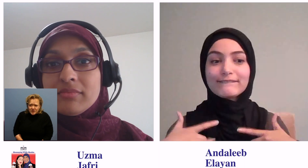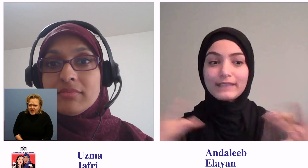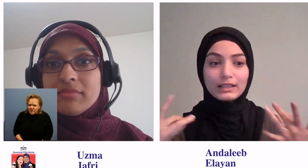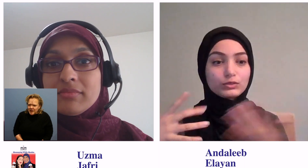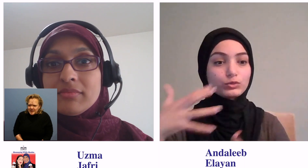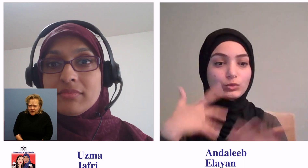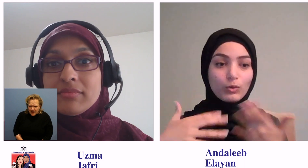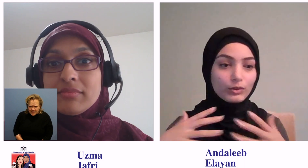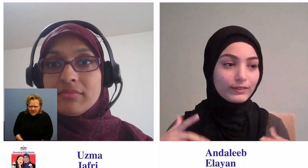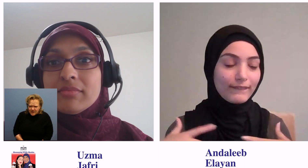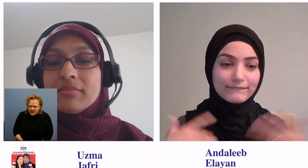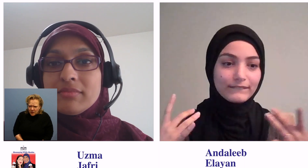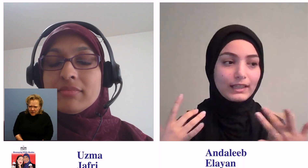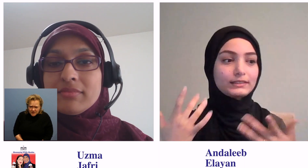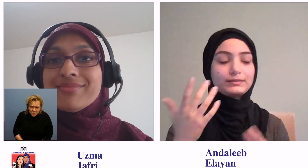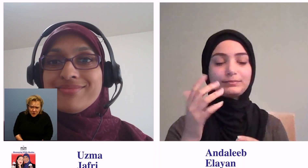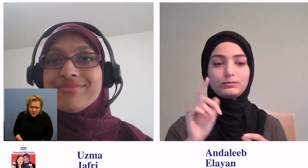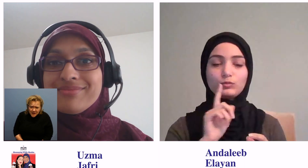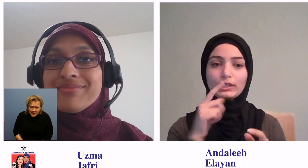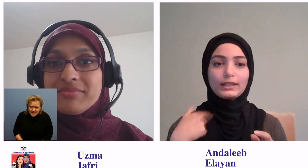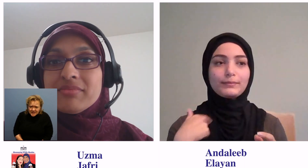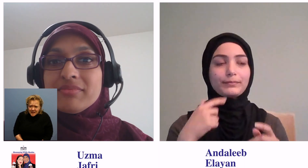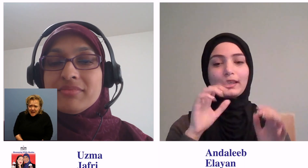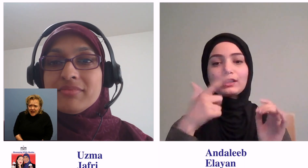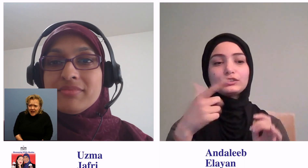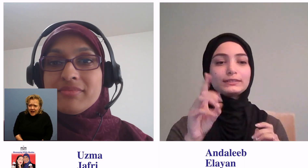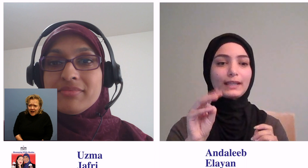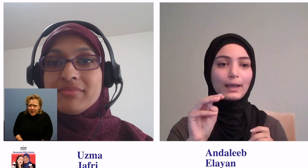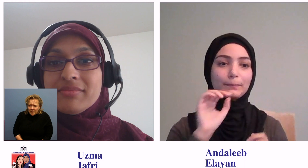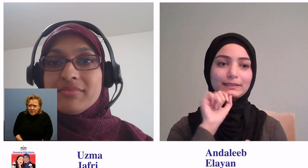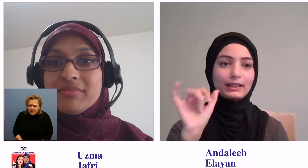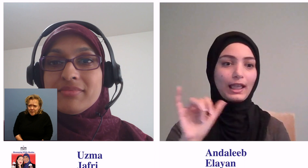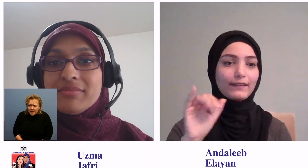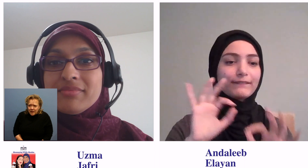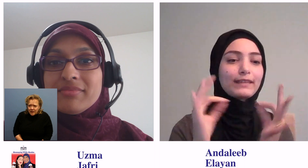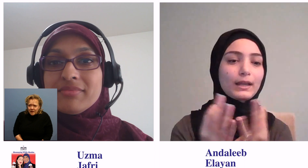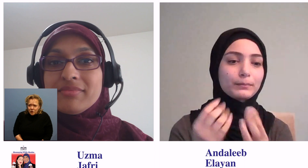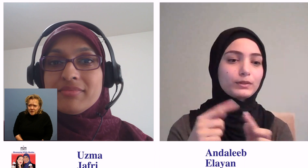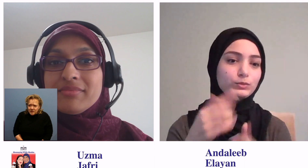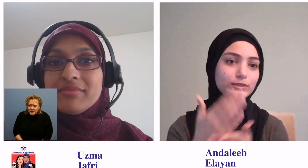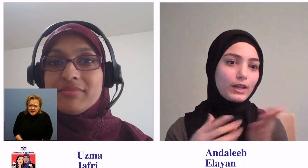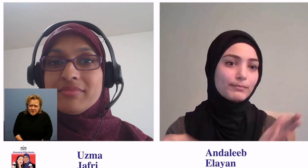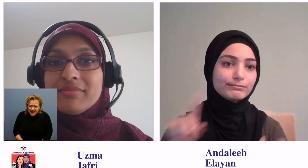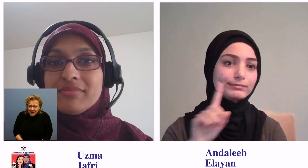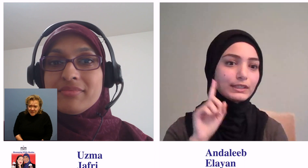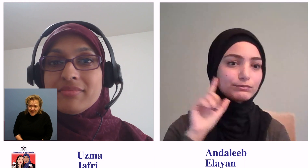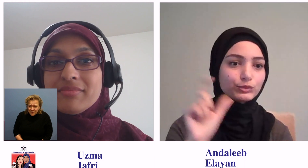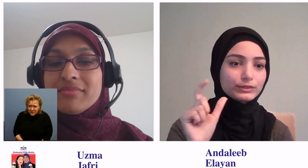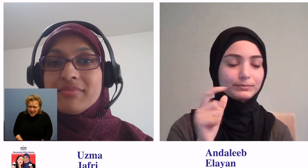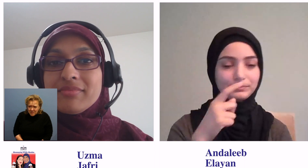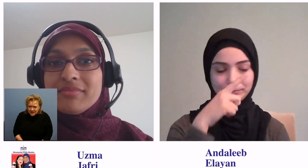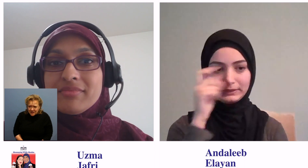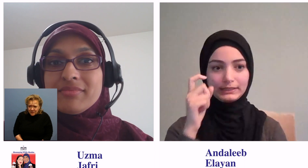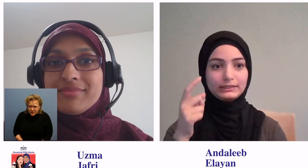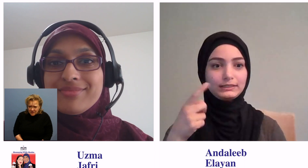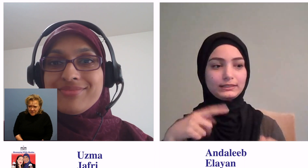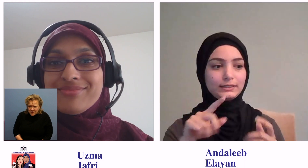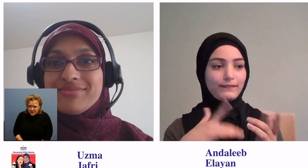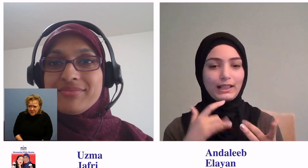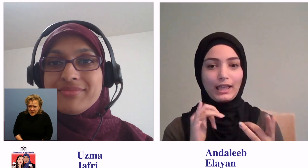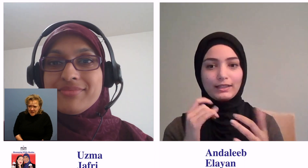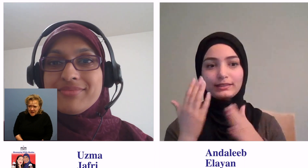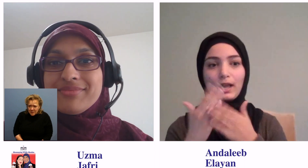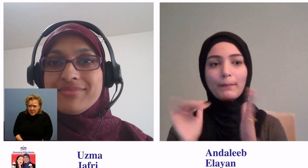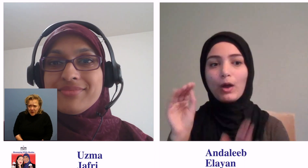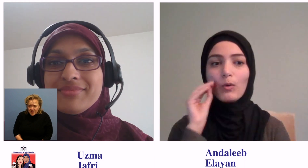We just have many different activities. We have social events. Um, Global Deaf Muslim is kind of like a family for deaf